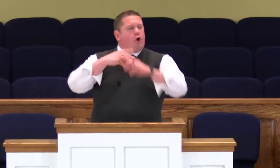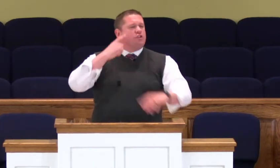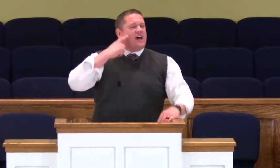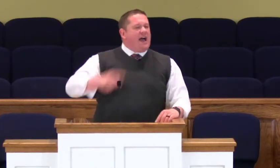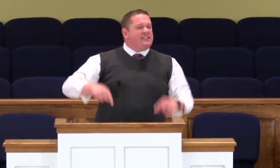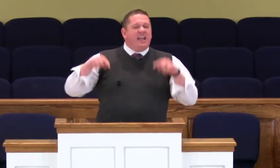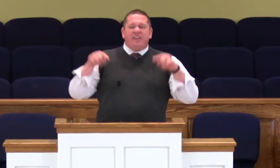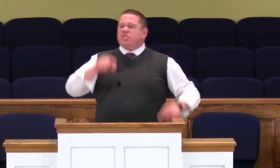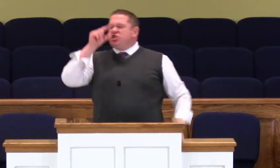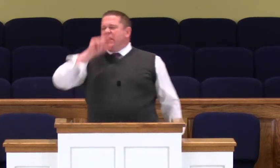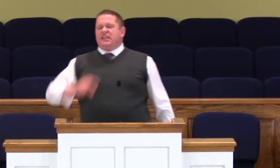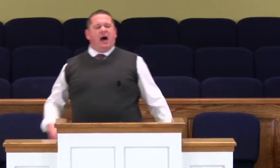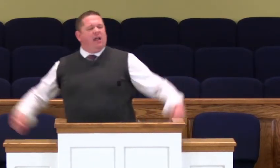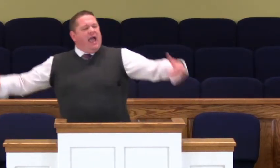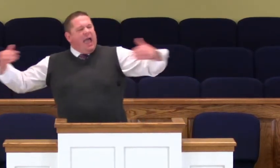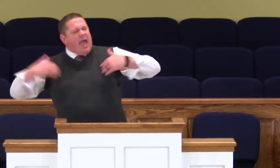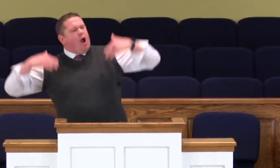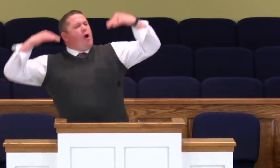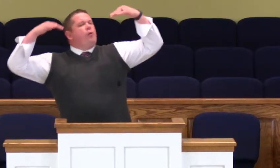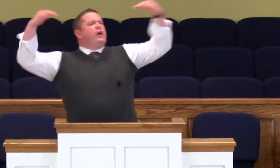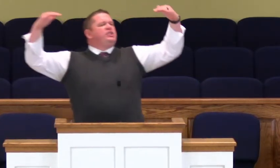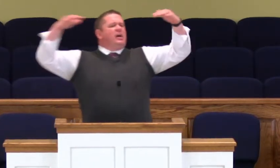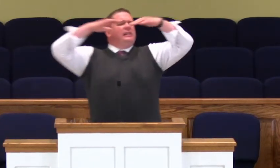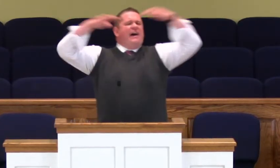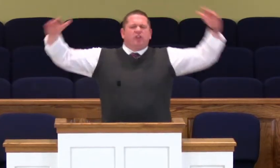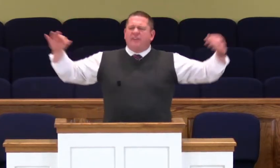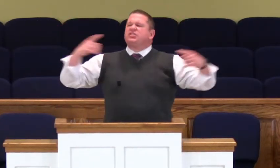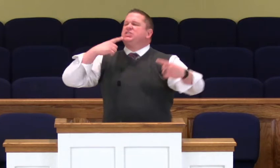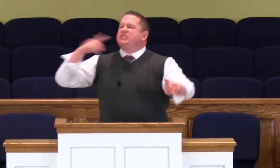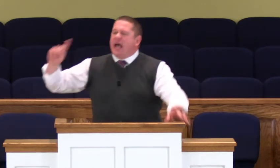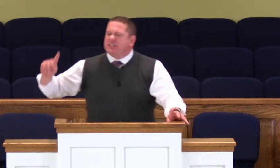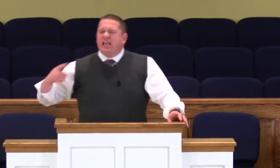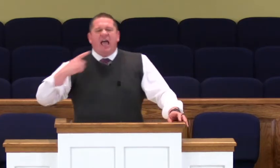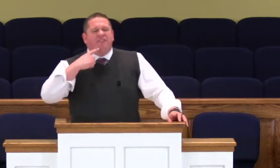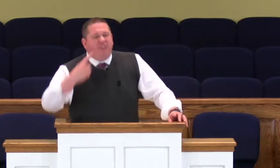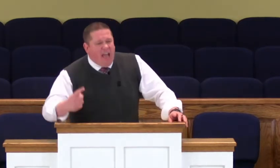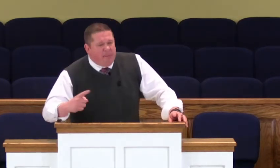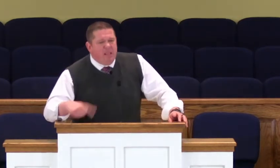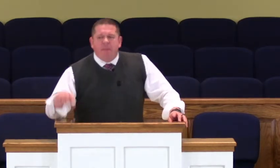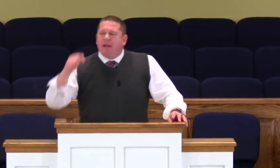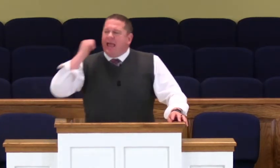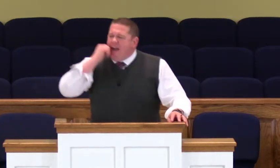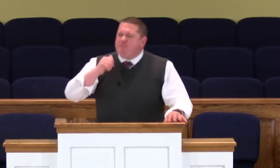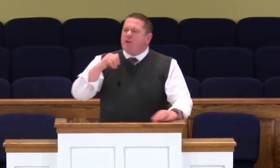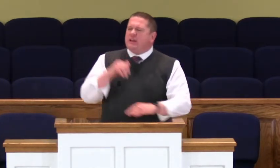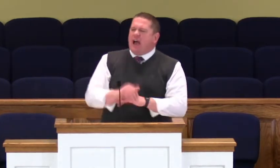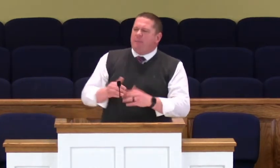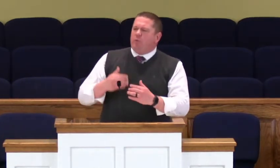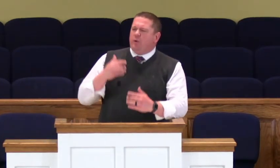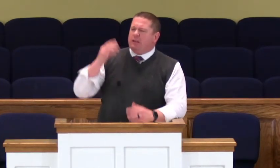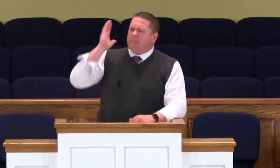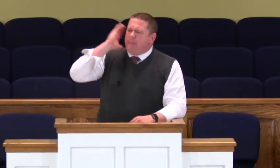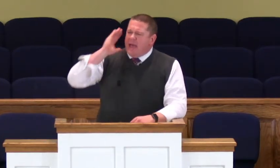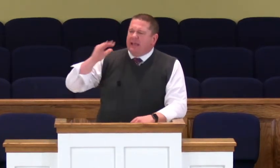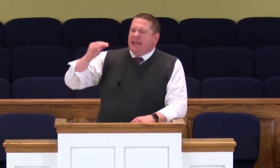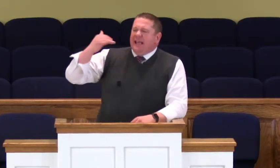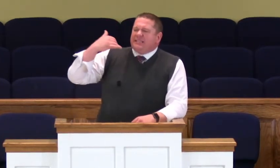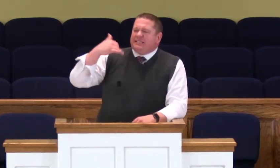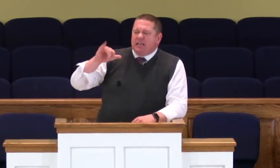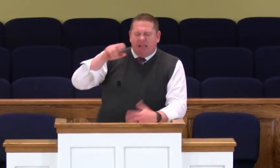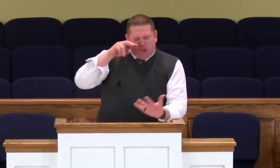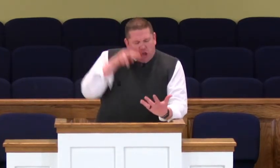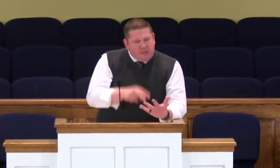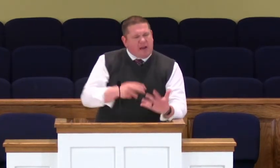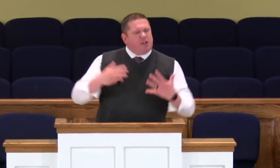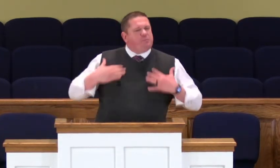in the world's eyes, this Gentile had reached a level of success and fame. But every night when he went to bed, he